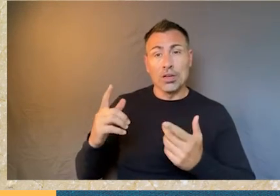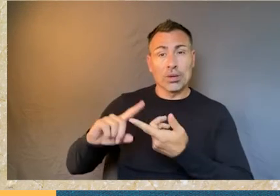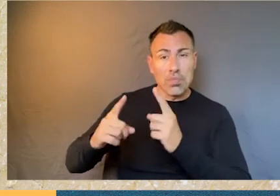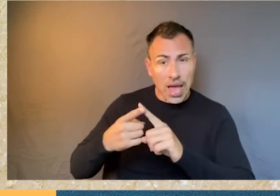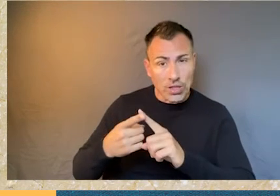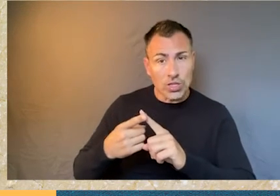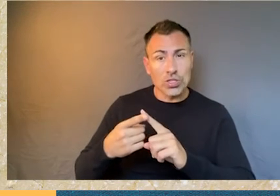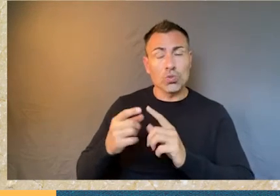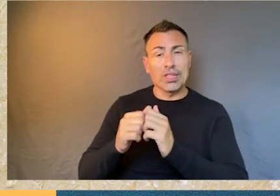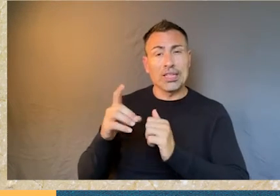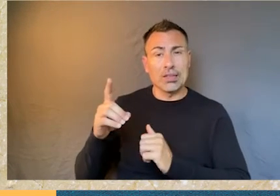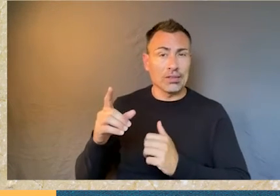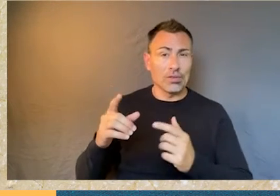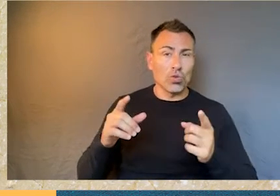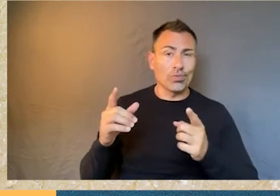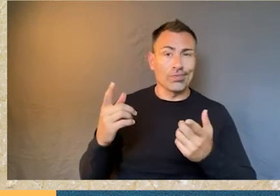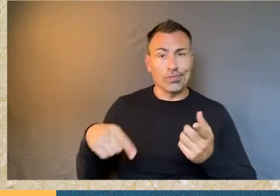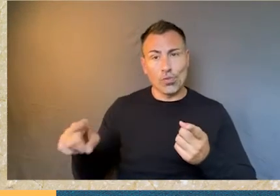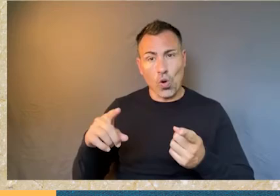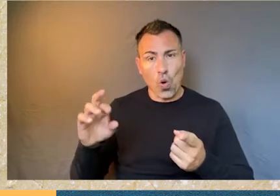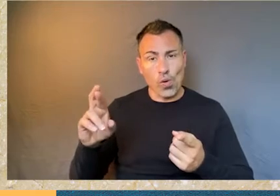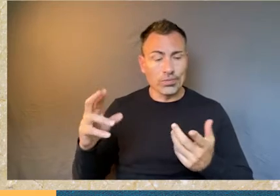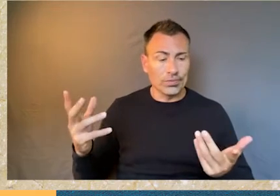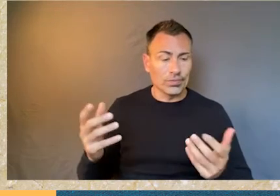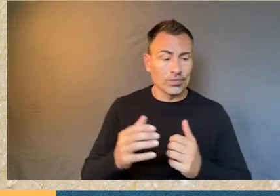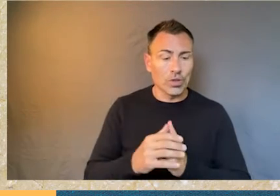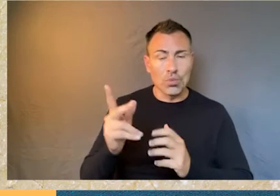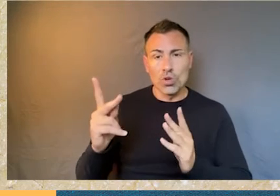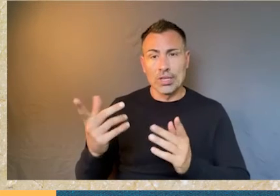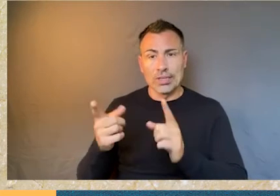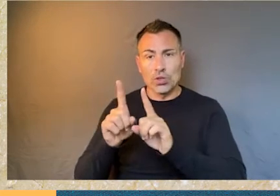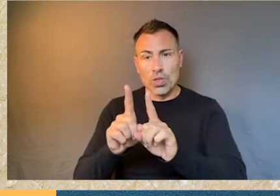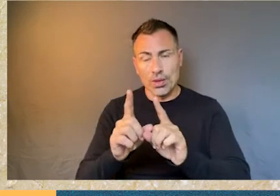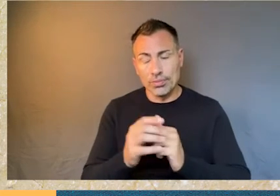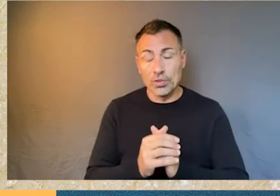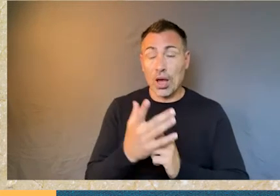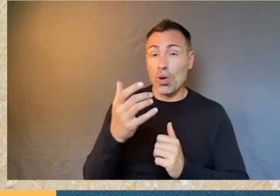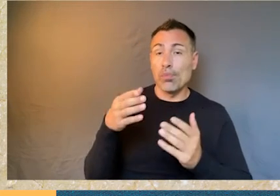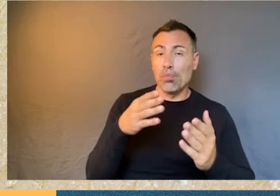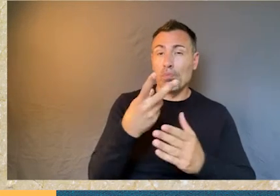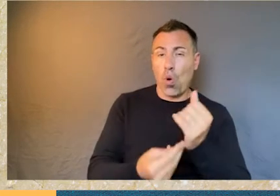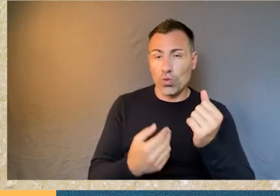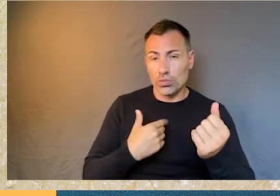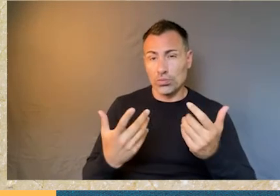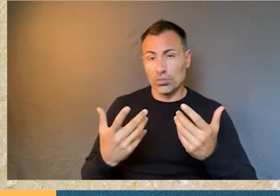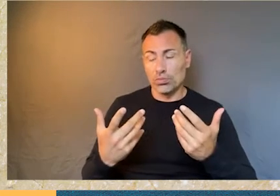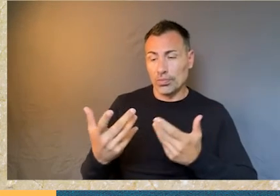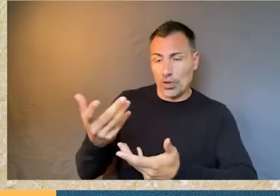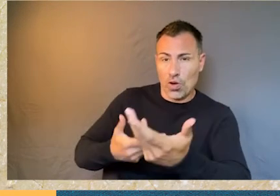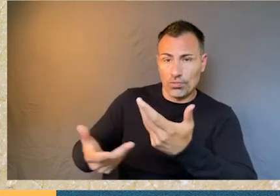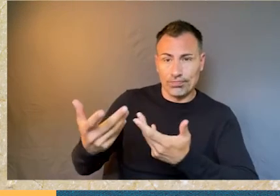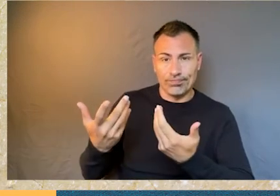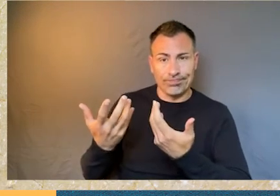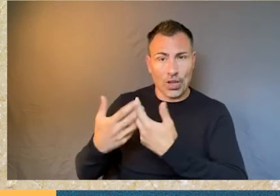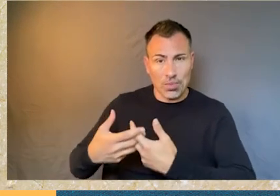ADA regulations strongly encourage collaboration with the person with the disability to determine the best